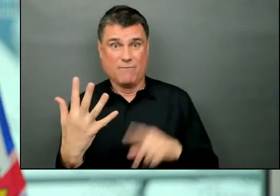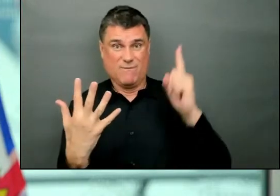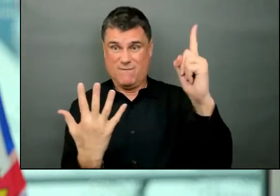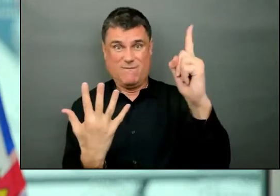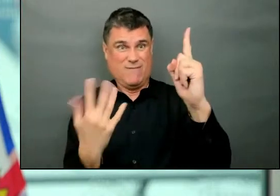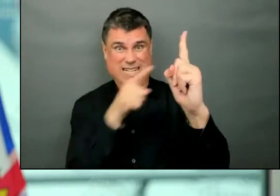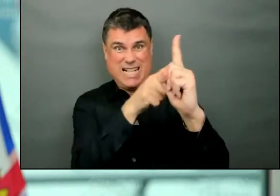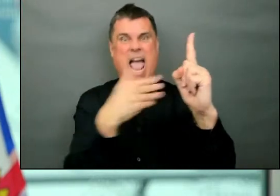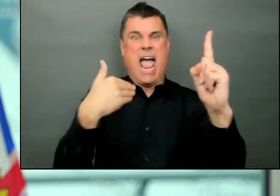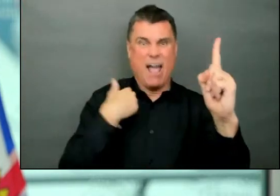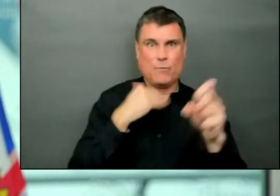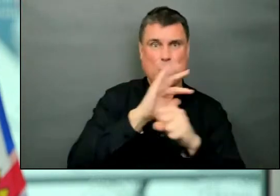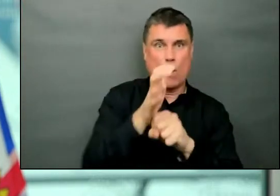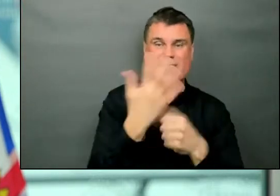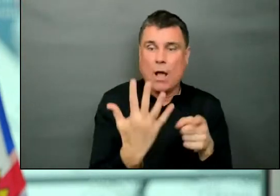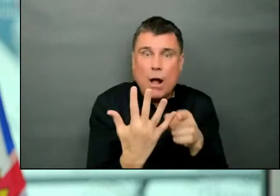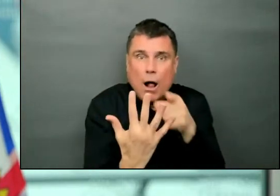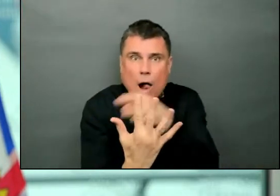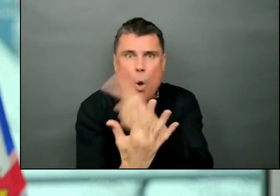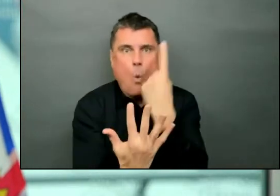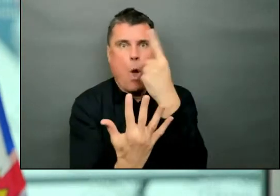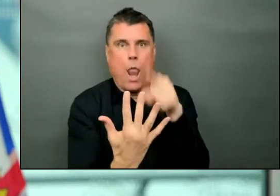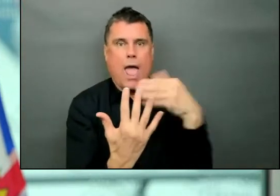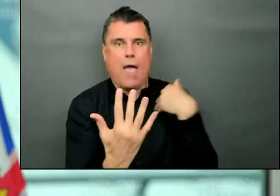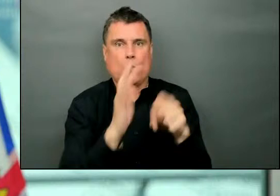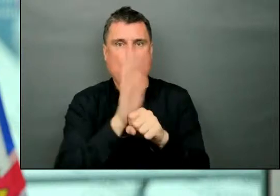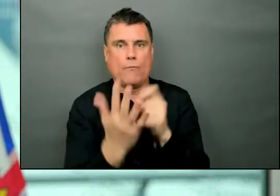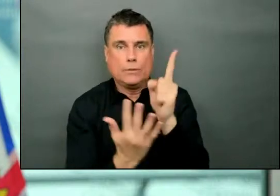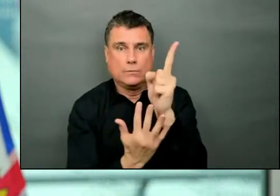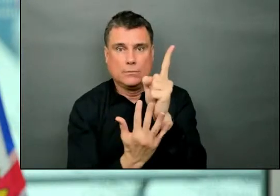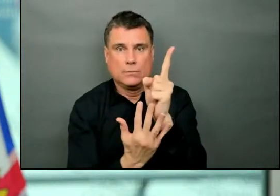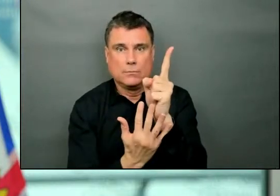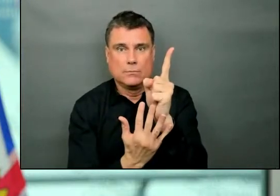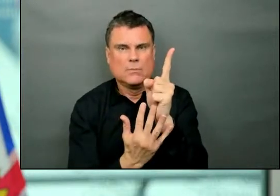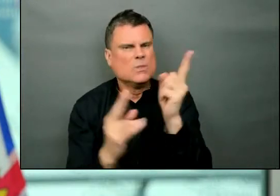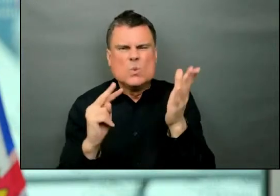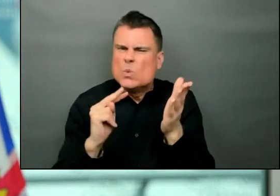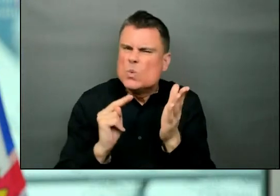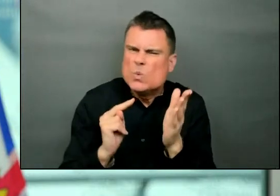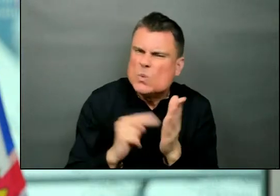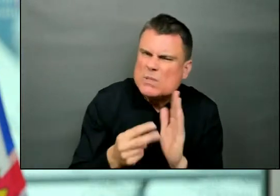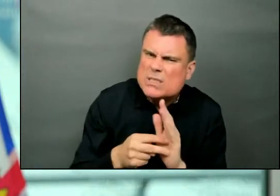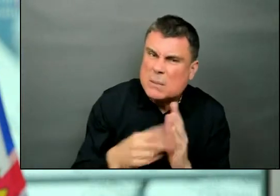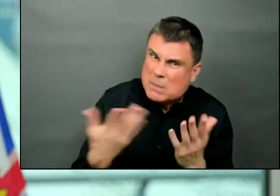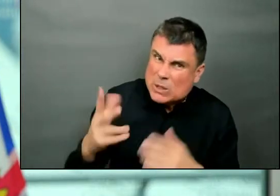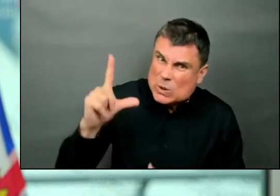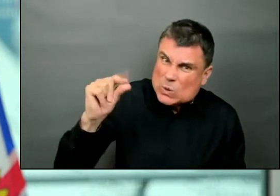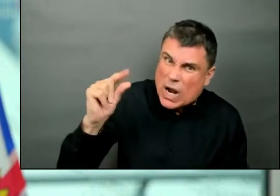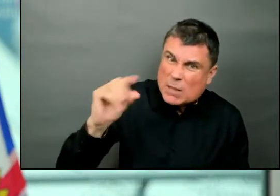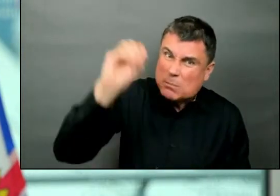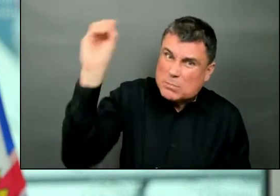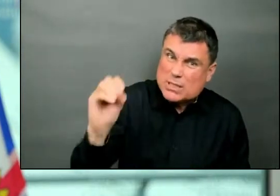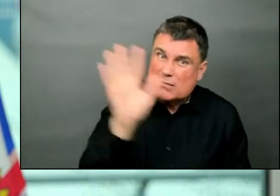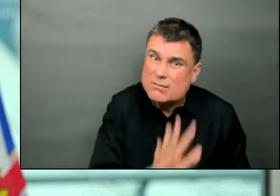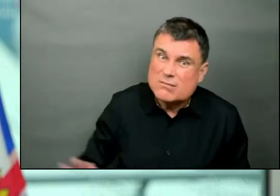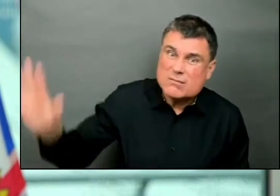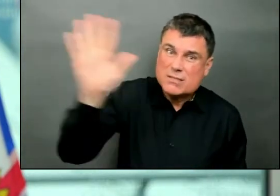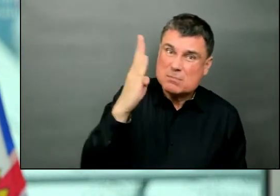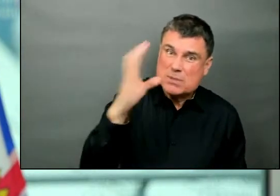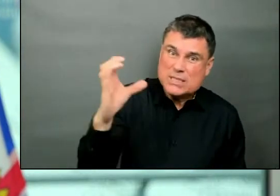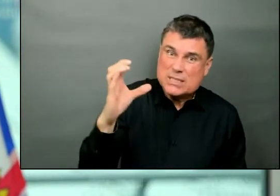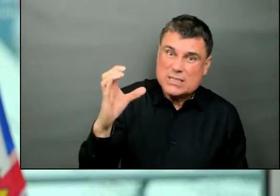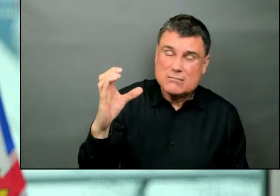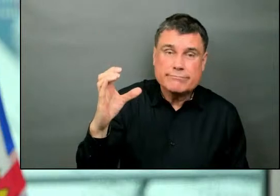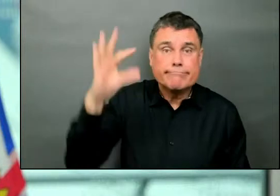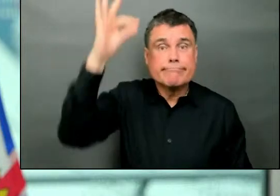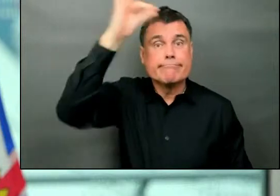coming from. So 20% of people there is no explanation for where they contracted the disease.